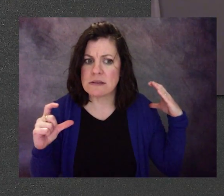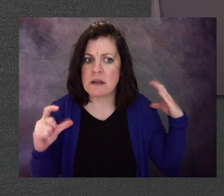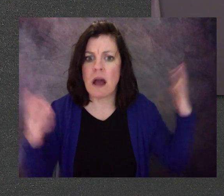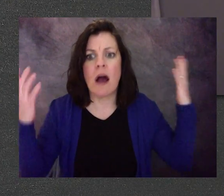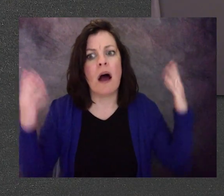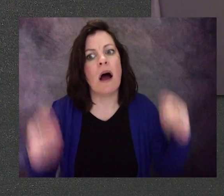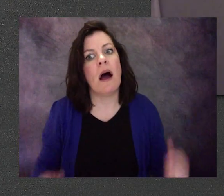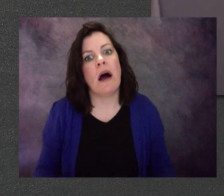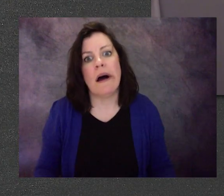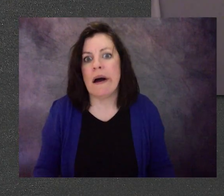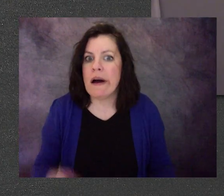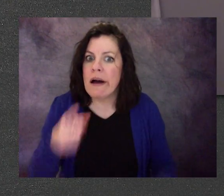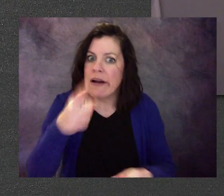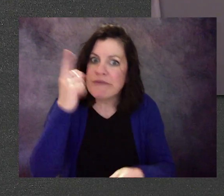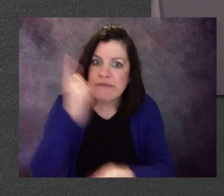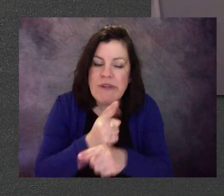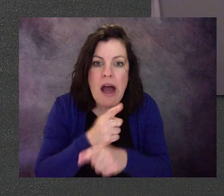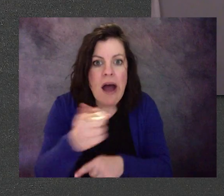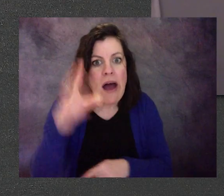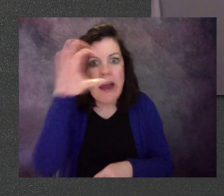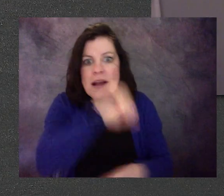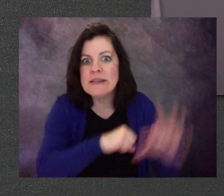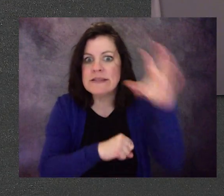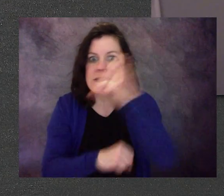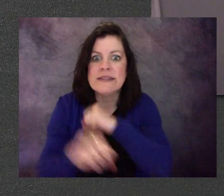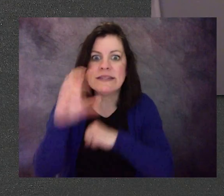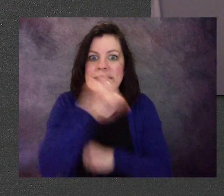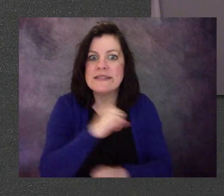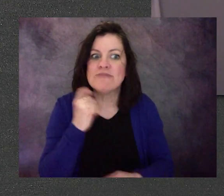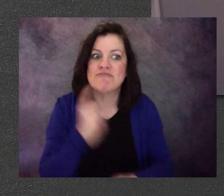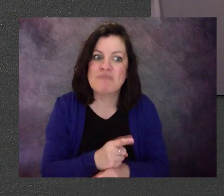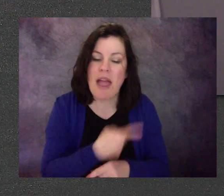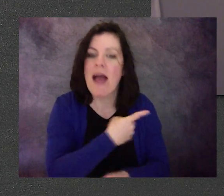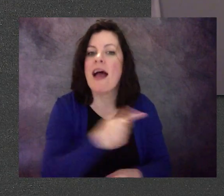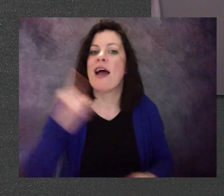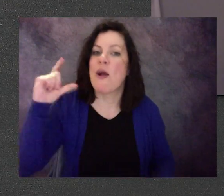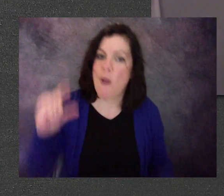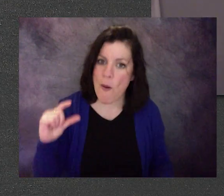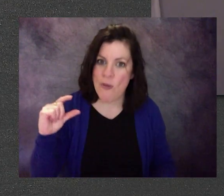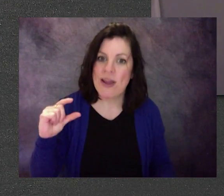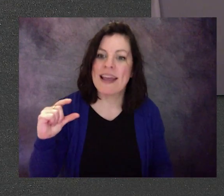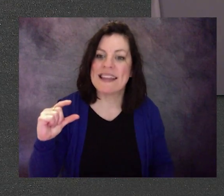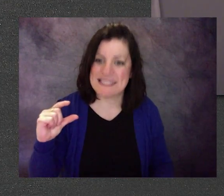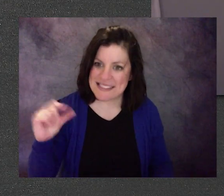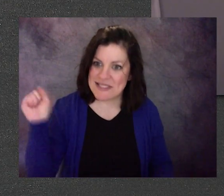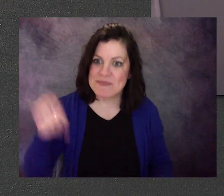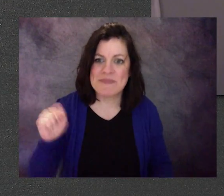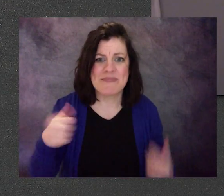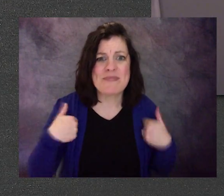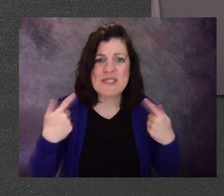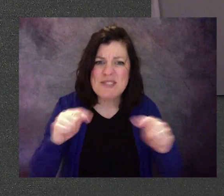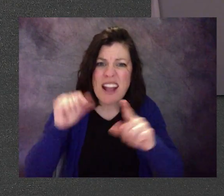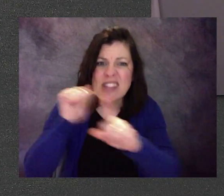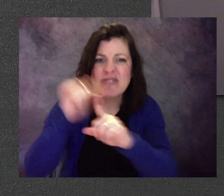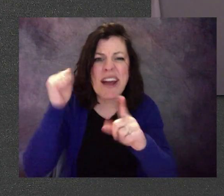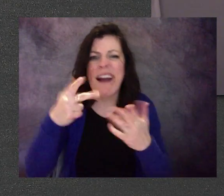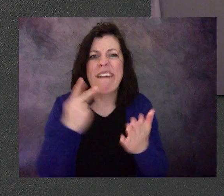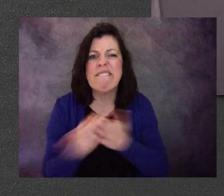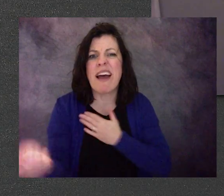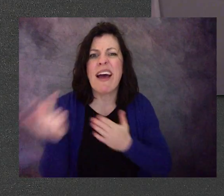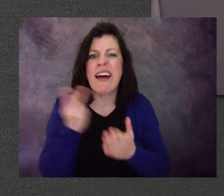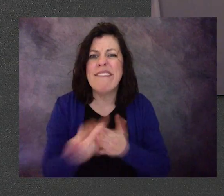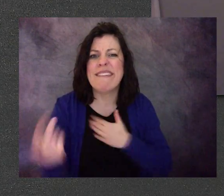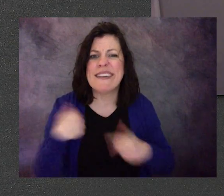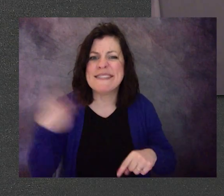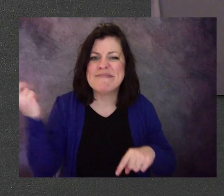a lowercase h. You guys are too smart for me. I can't trick you, I don't think. I've got 2 more tries to trick